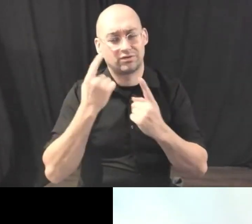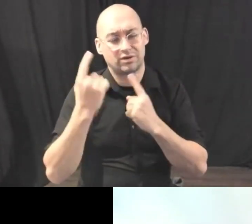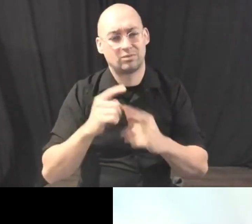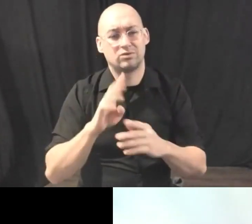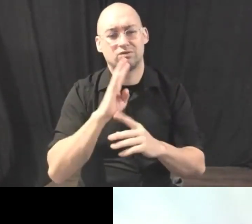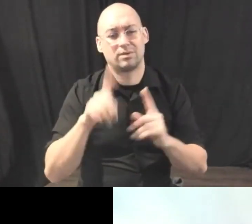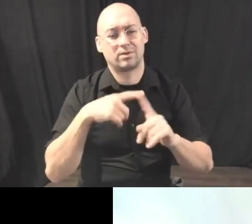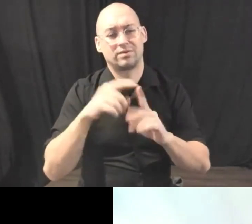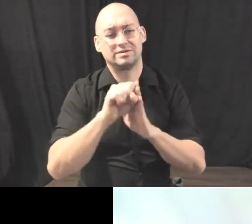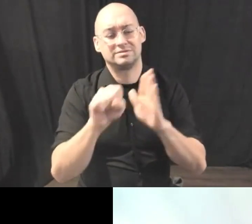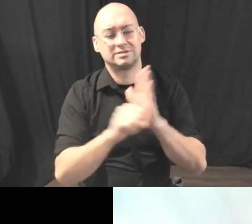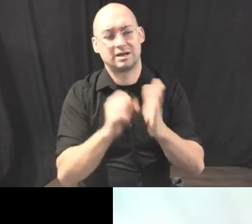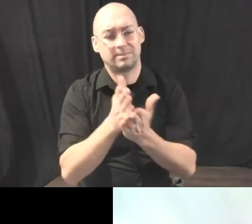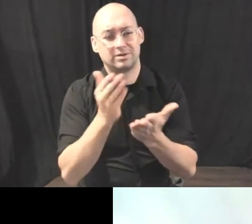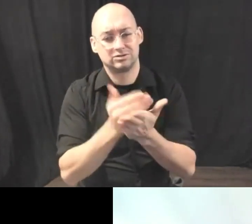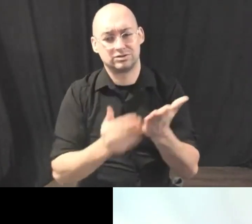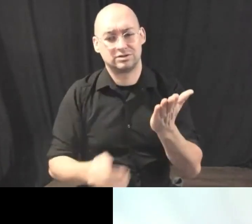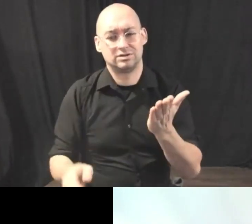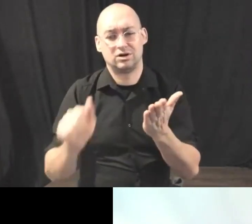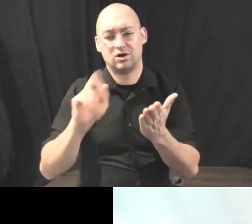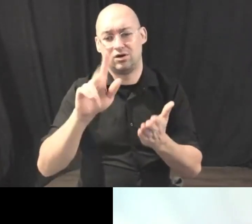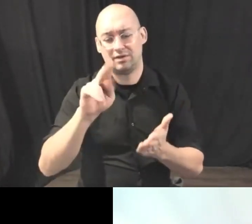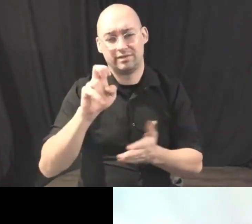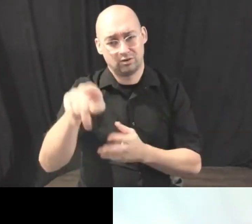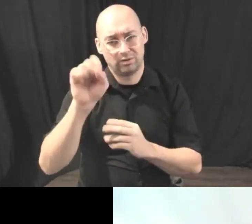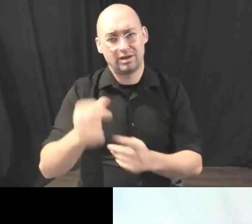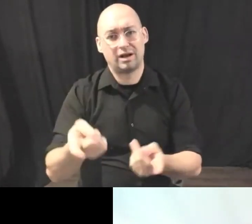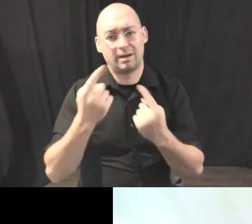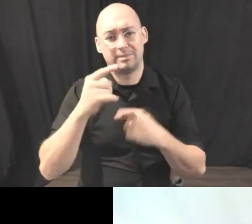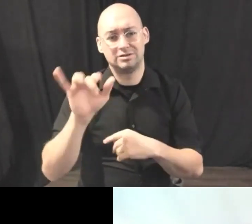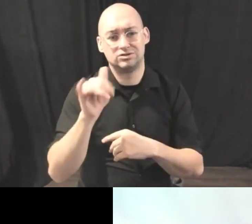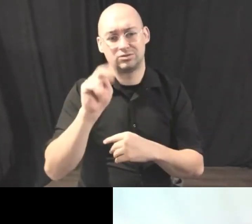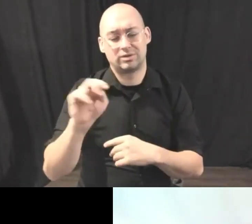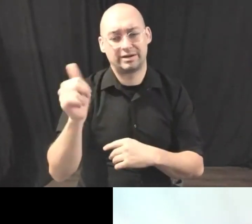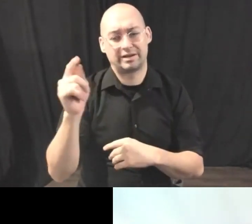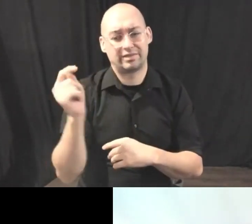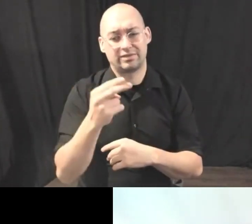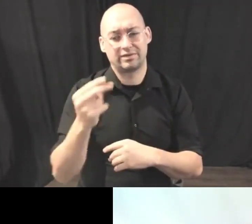budget. That's hardly even come today. The January 10th budget is just,